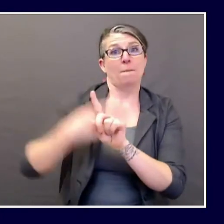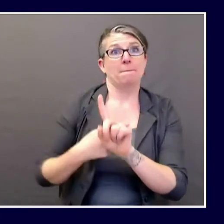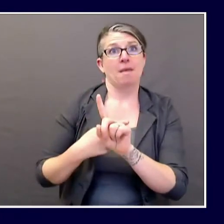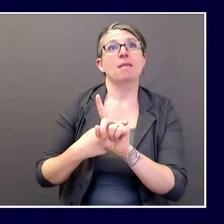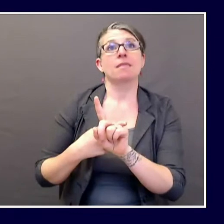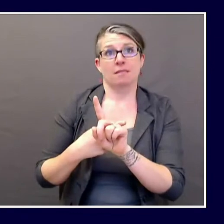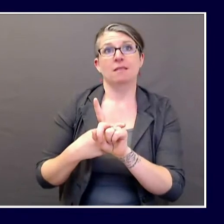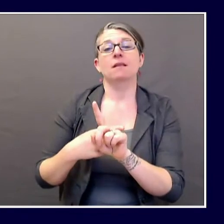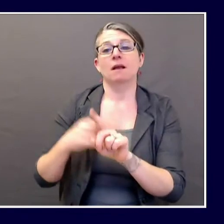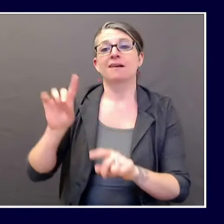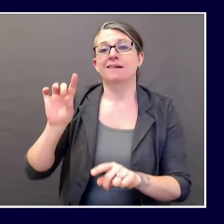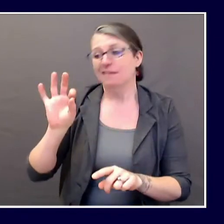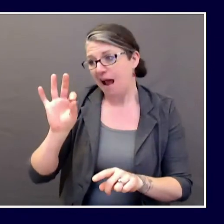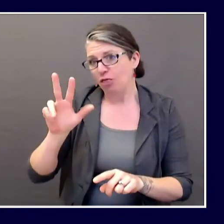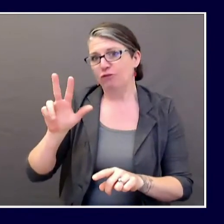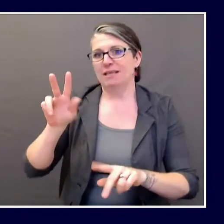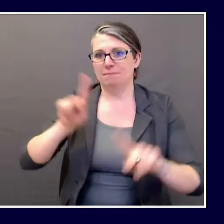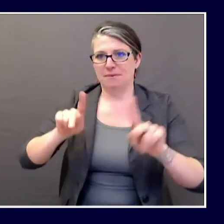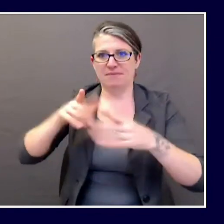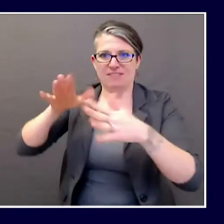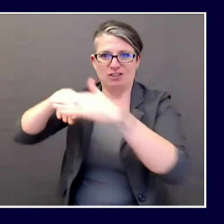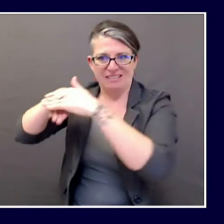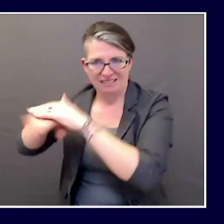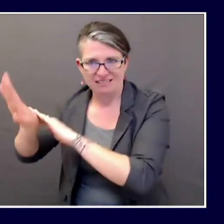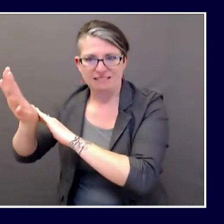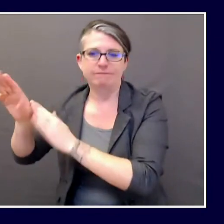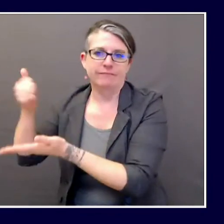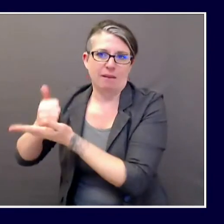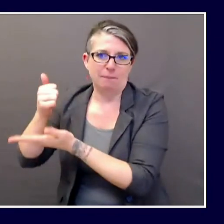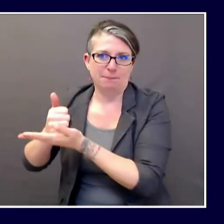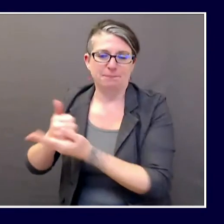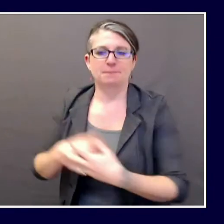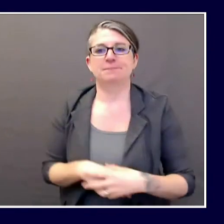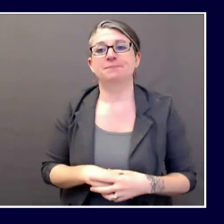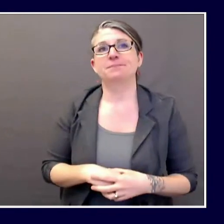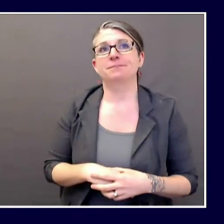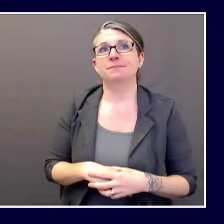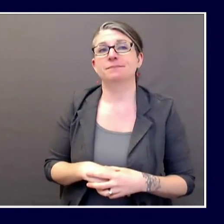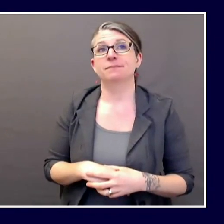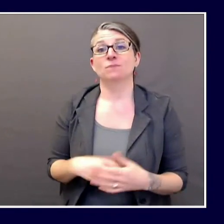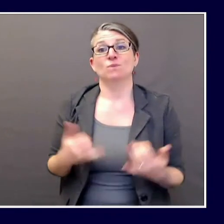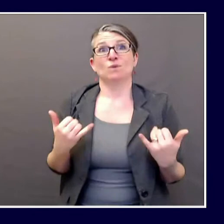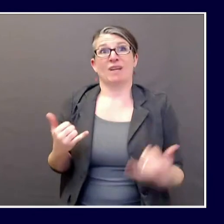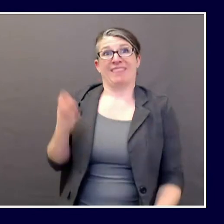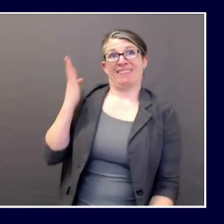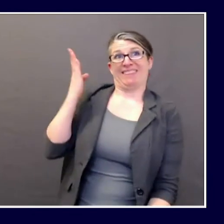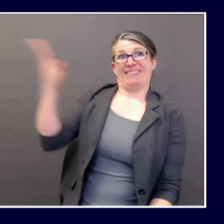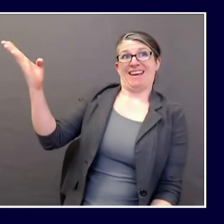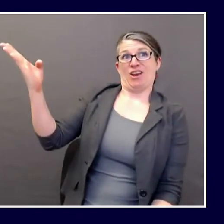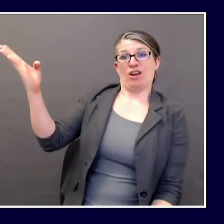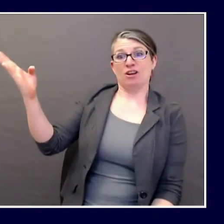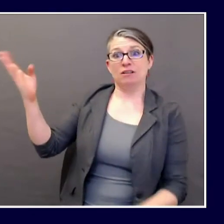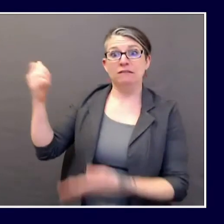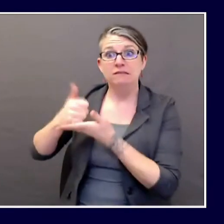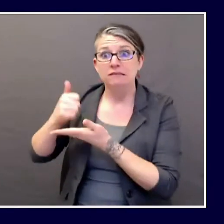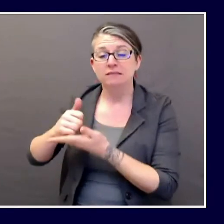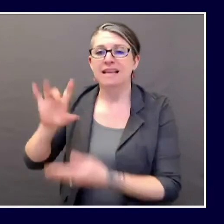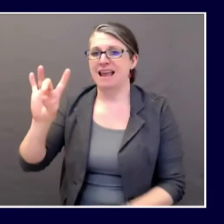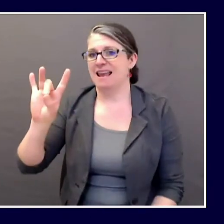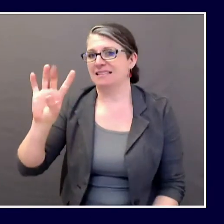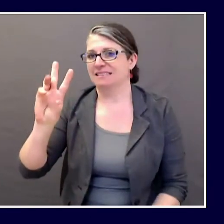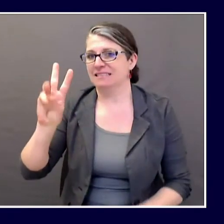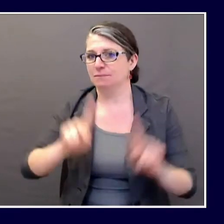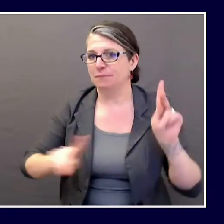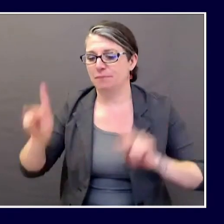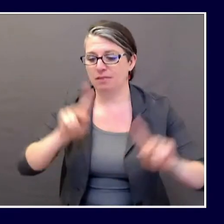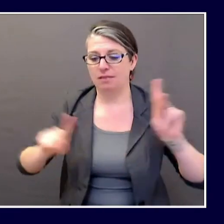hospitalized. Right now in the state, 86 people are in the hospital. 26 of them are in a critical care